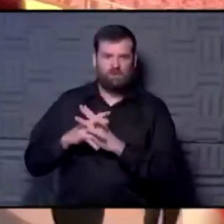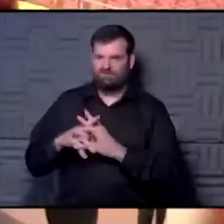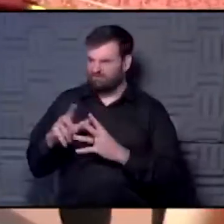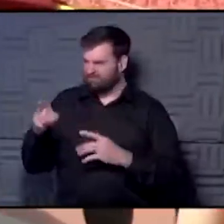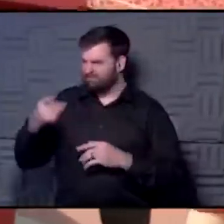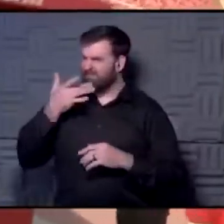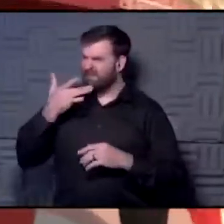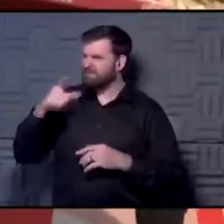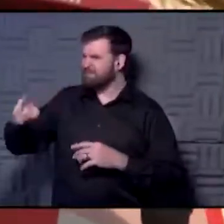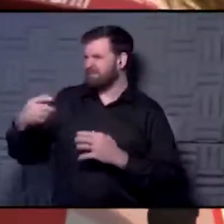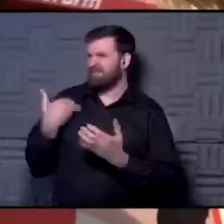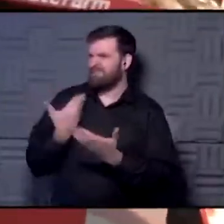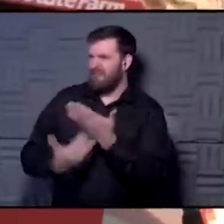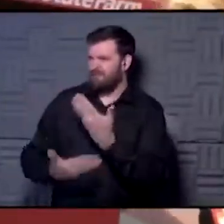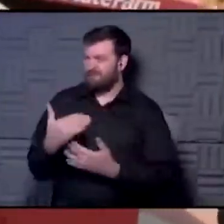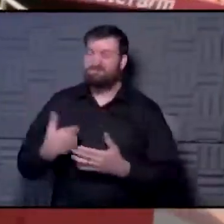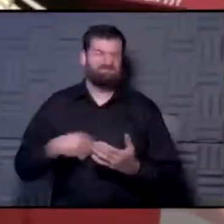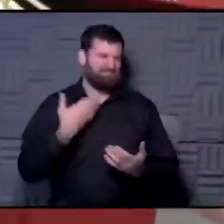so I think you already knew. Yeah.